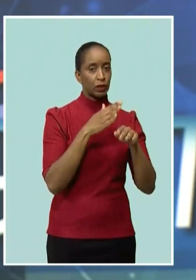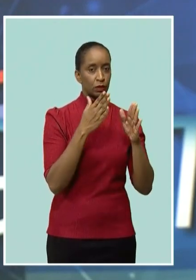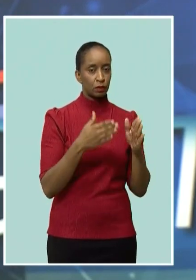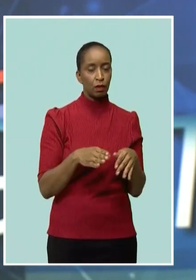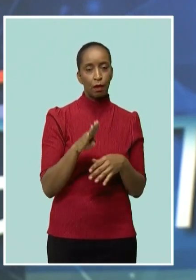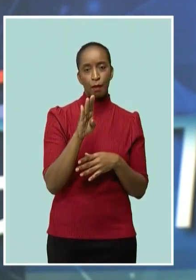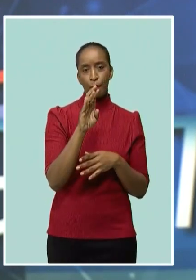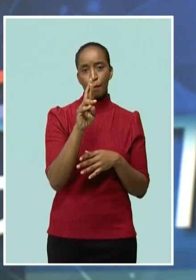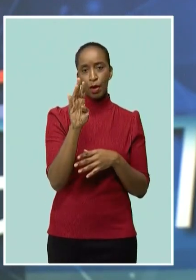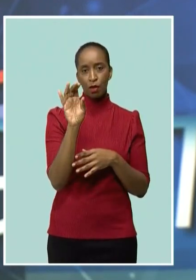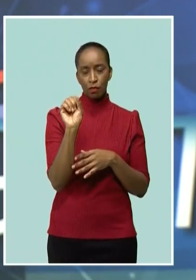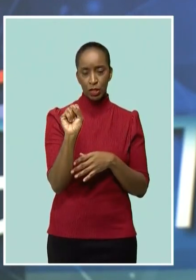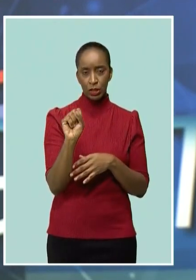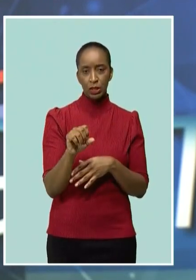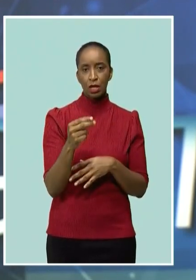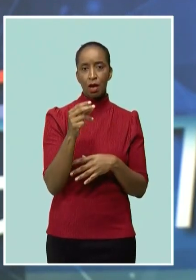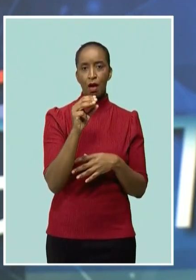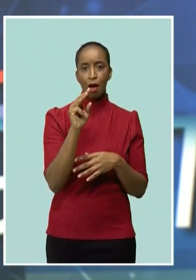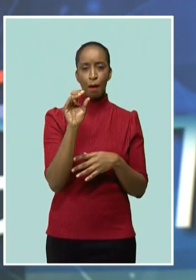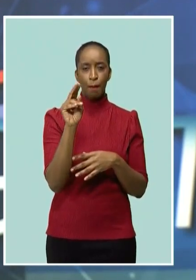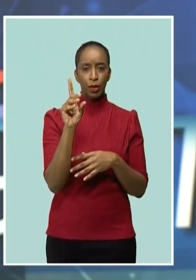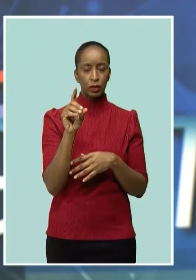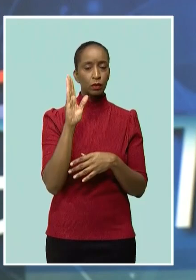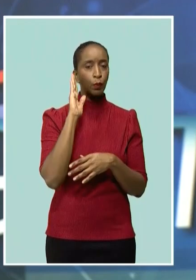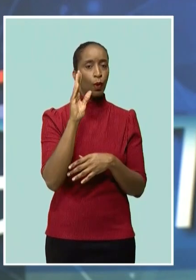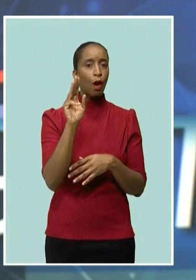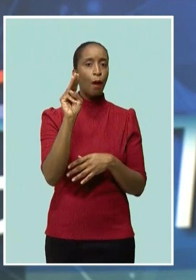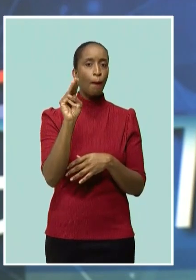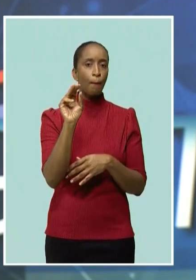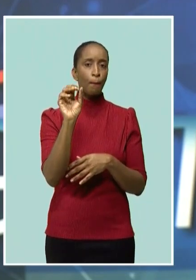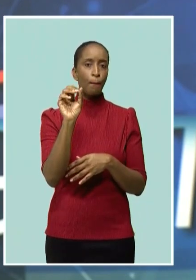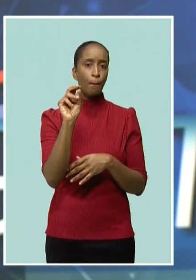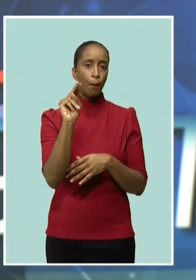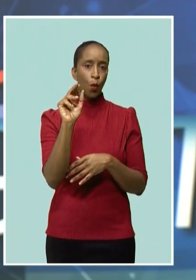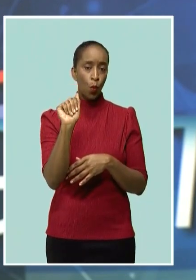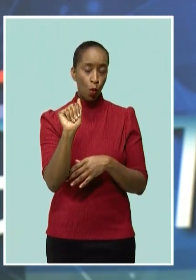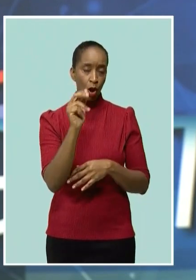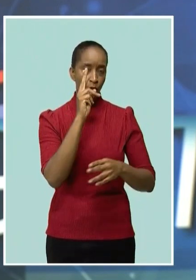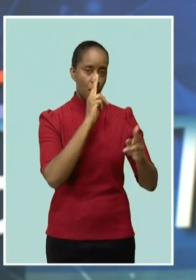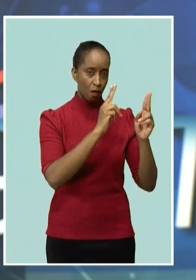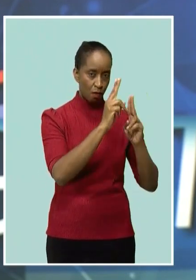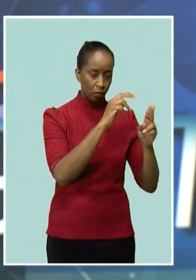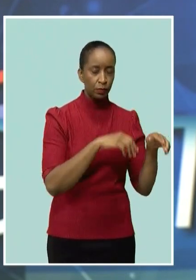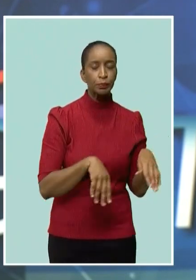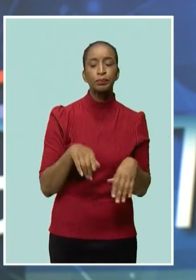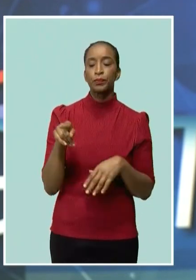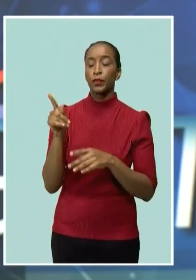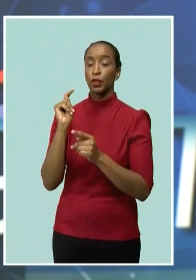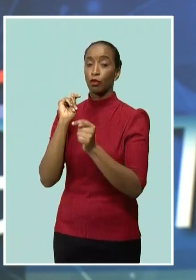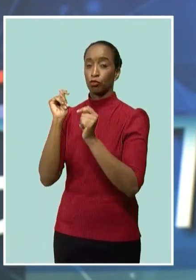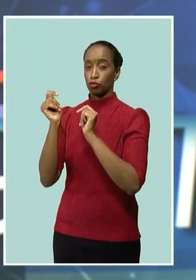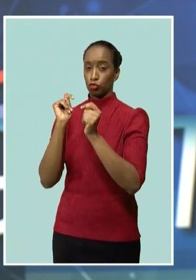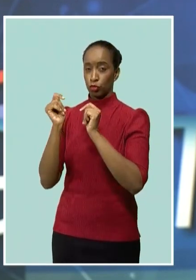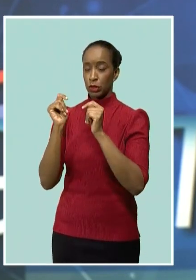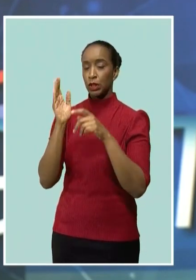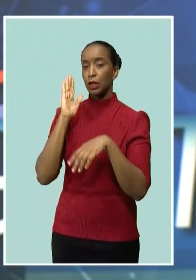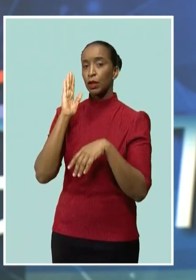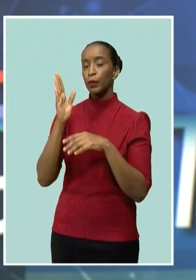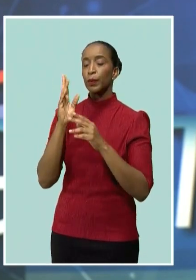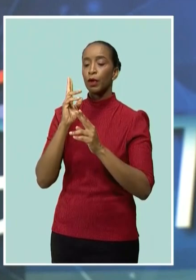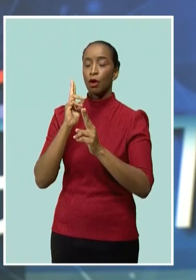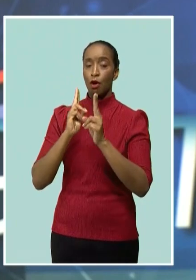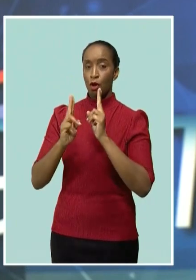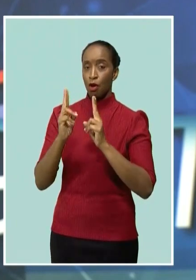the 5 to be honored by the Mona campus come November 3rd to 4th. The St. Augustine campus in Trinidad and Tobago will honor 3